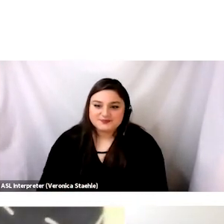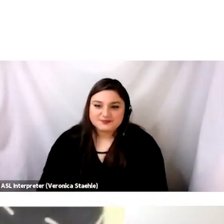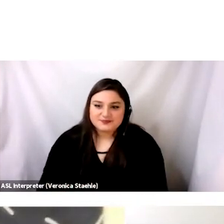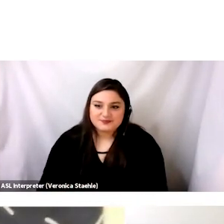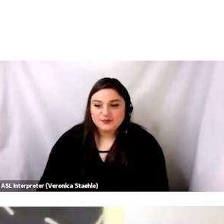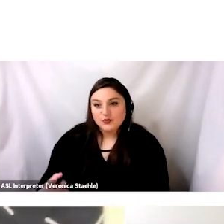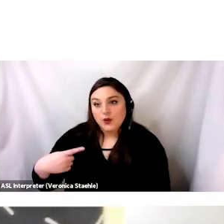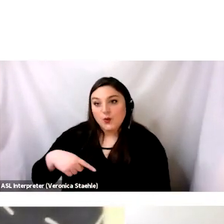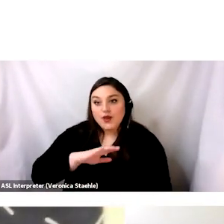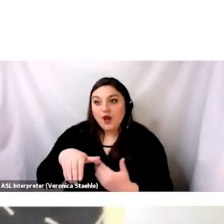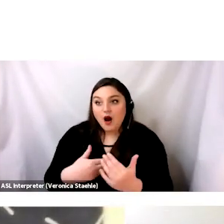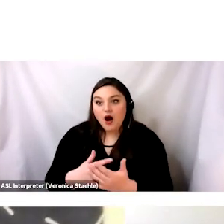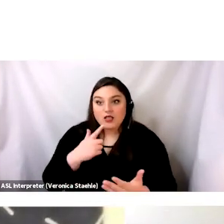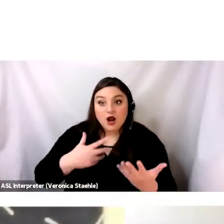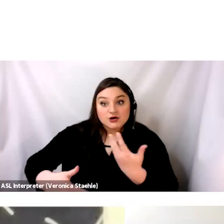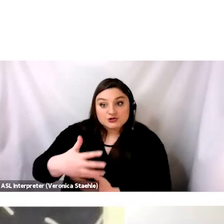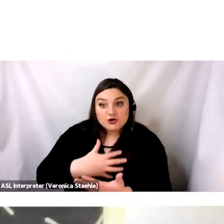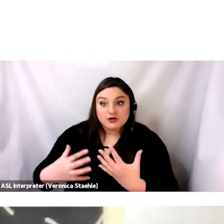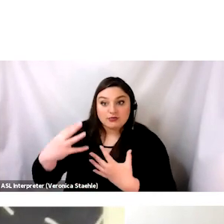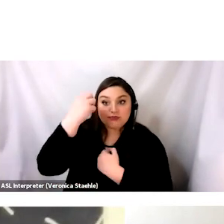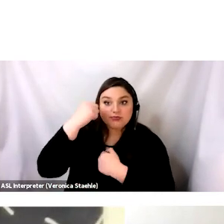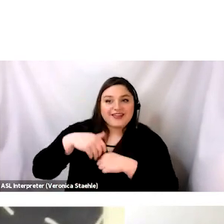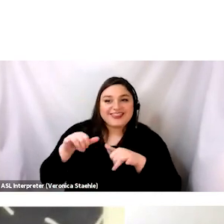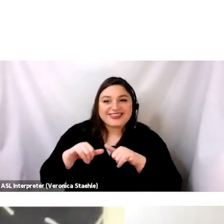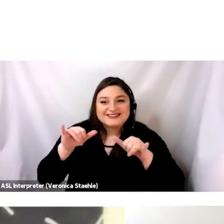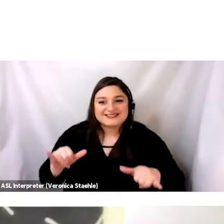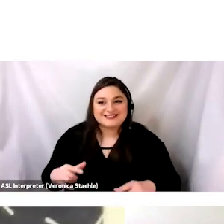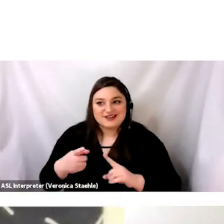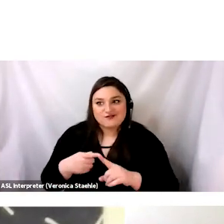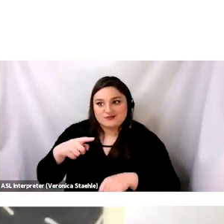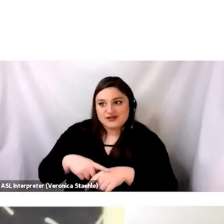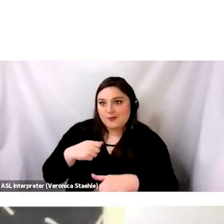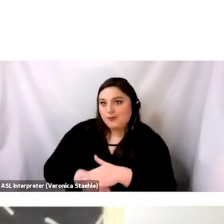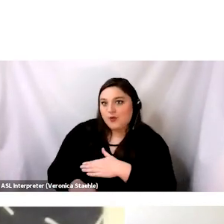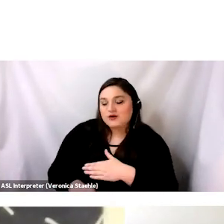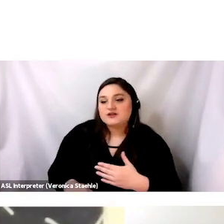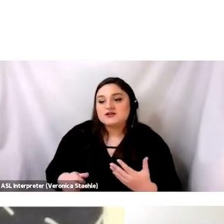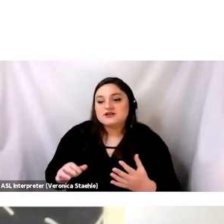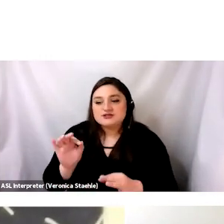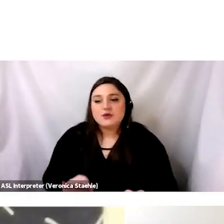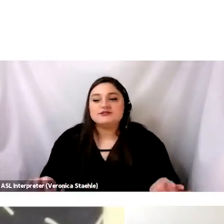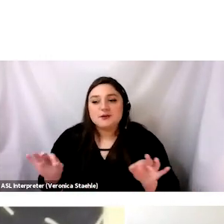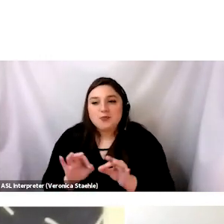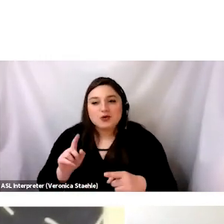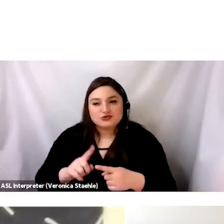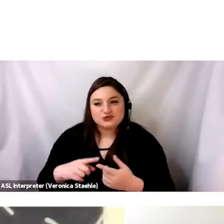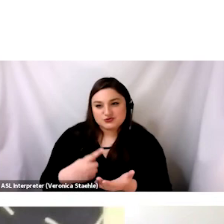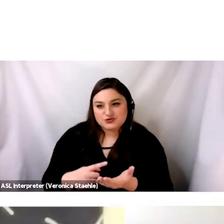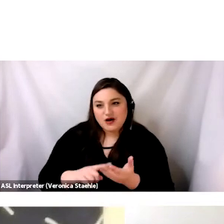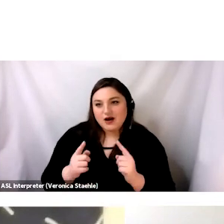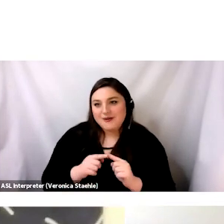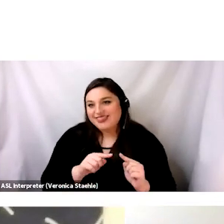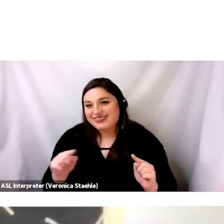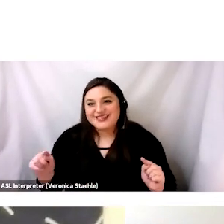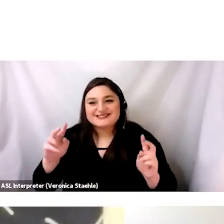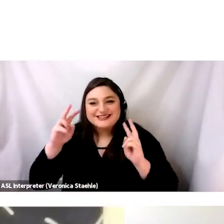indoctrinated into the system from the time we were born. So I also think that it's important to talk about these issues